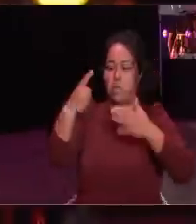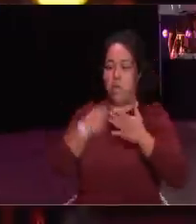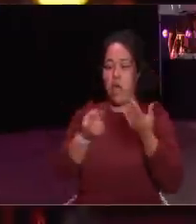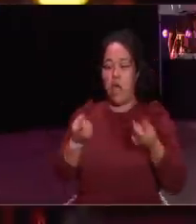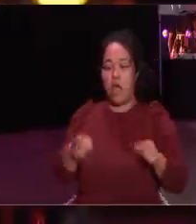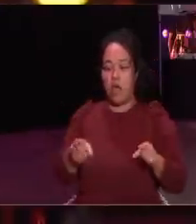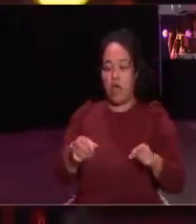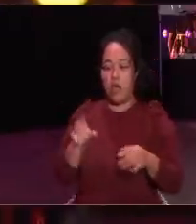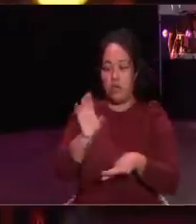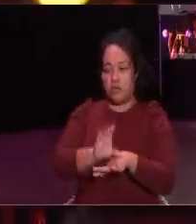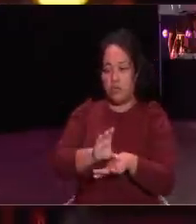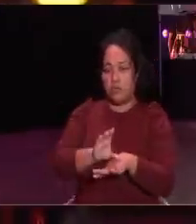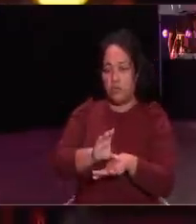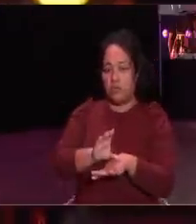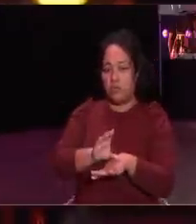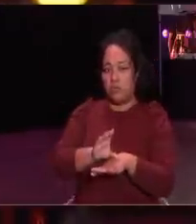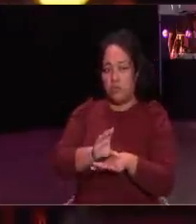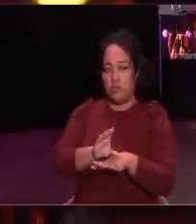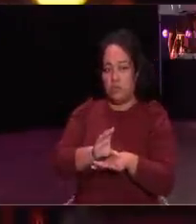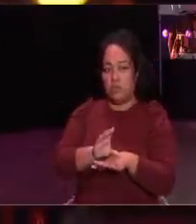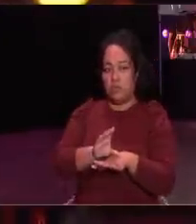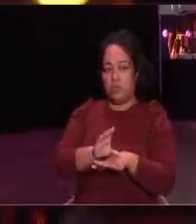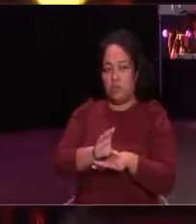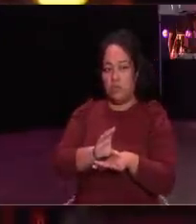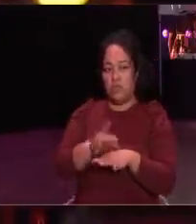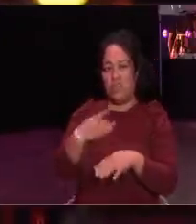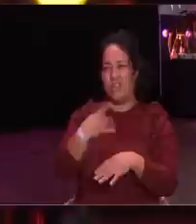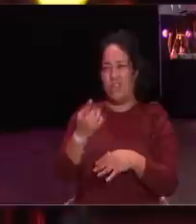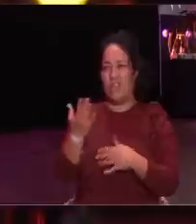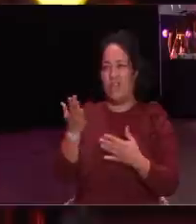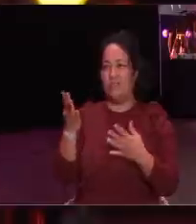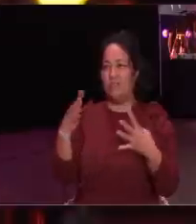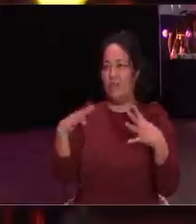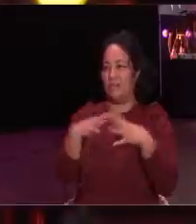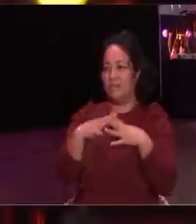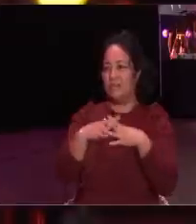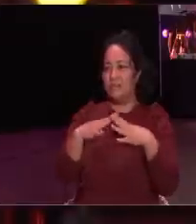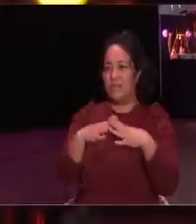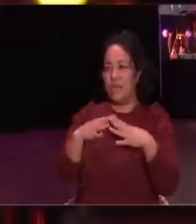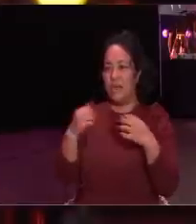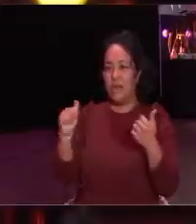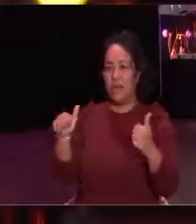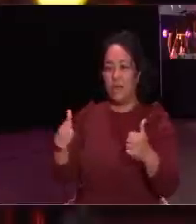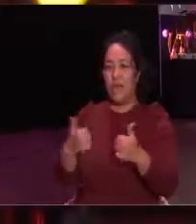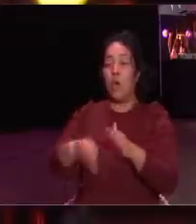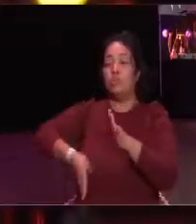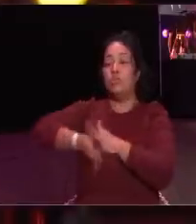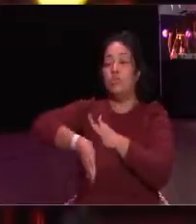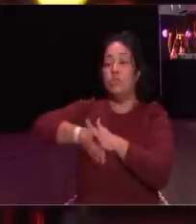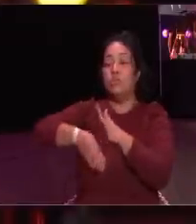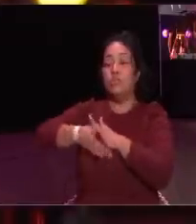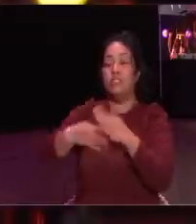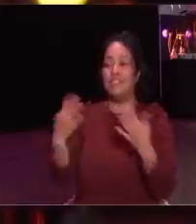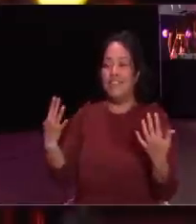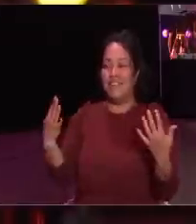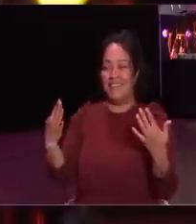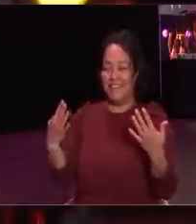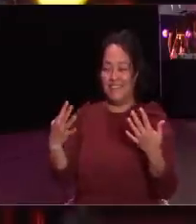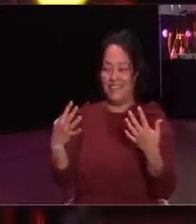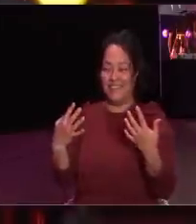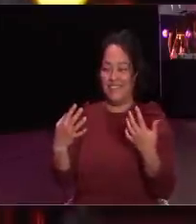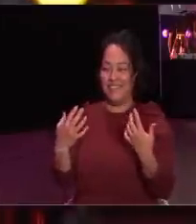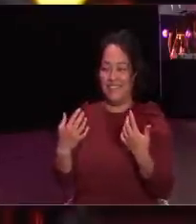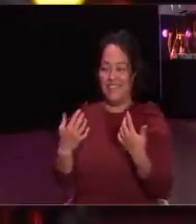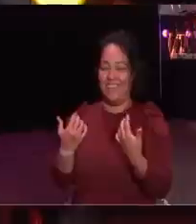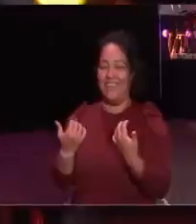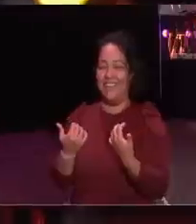in the church, es como un partido de fútbol soccer. It's like a soccer game. Y wow. I said, wow. A ver, explíqueme.